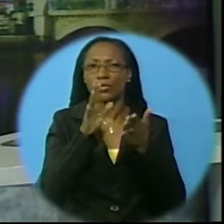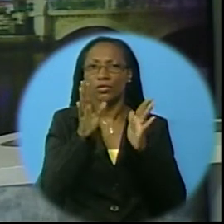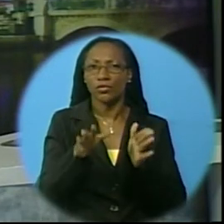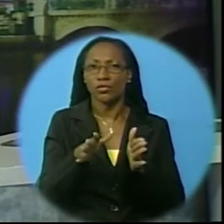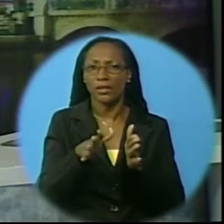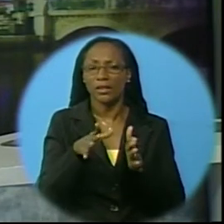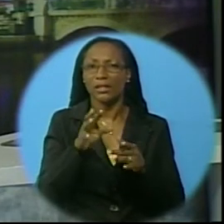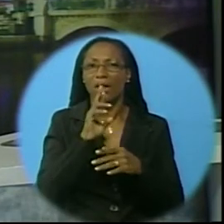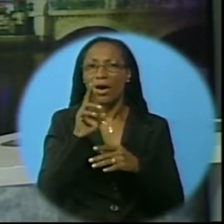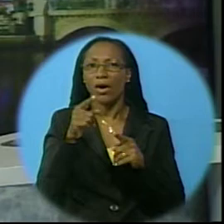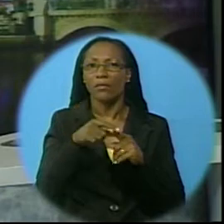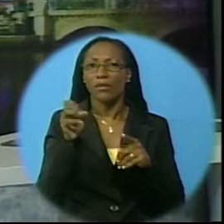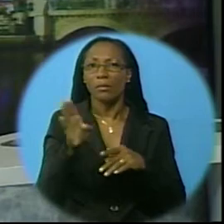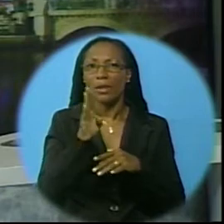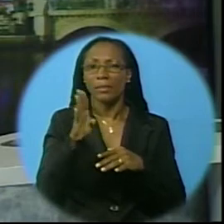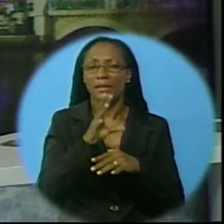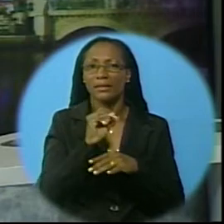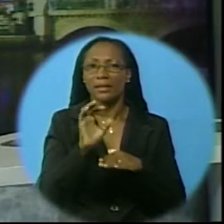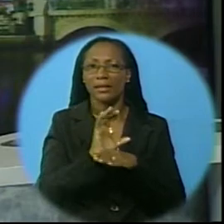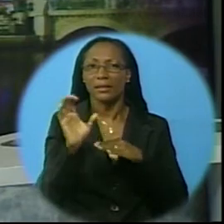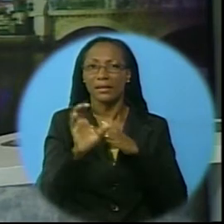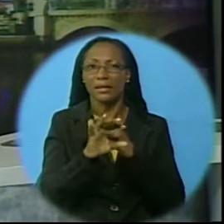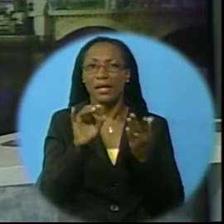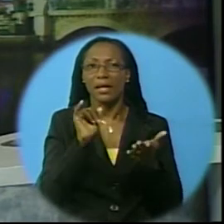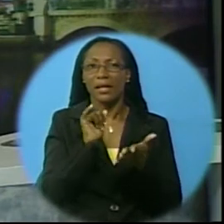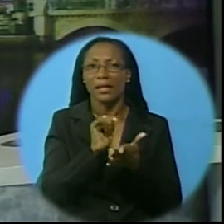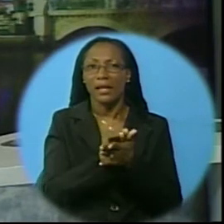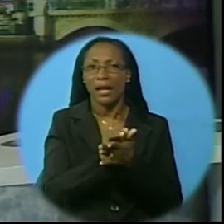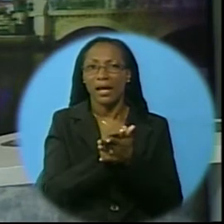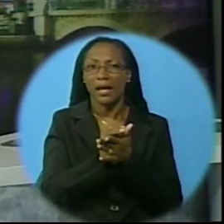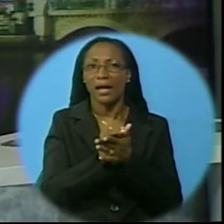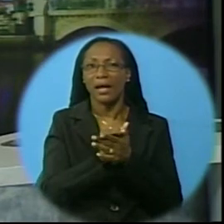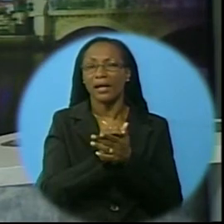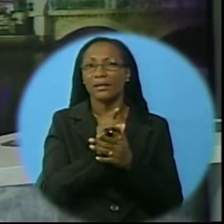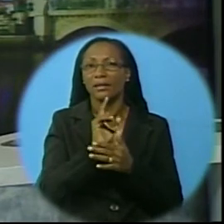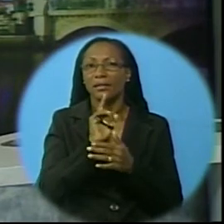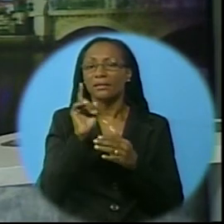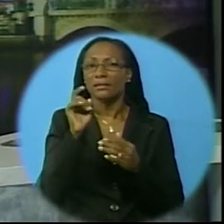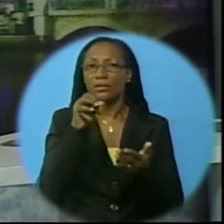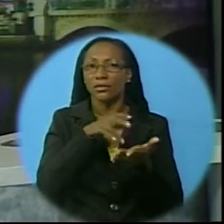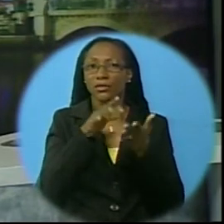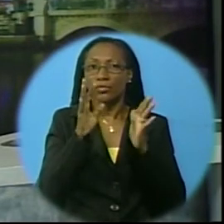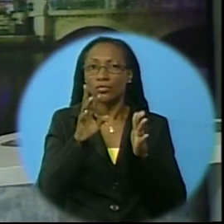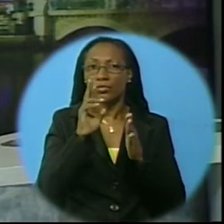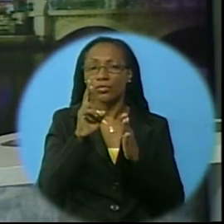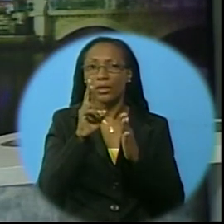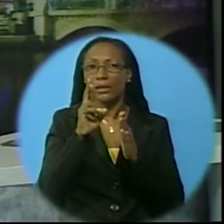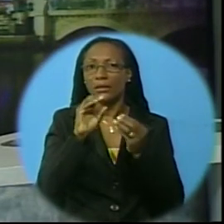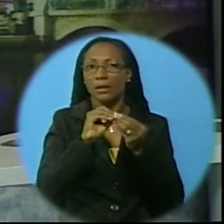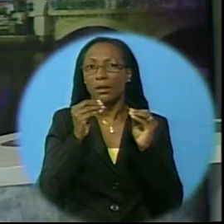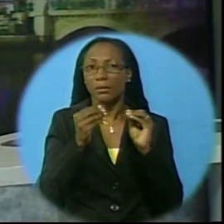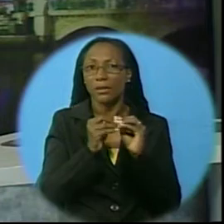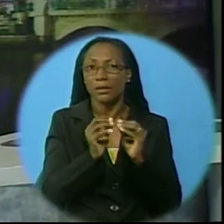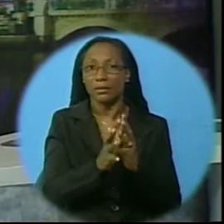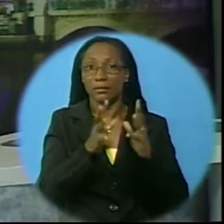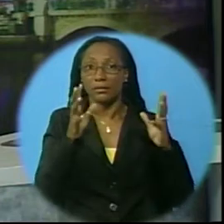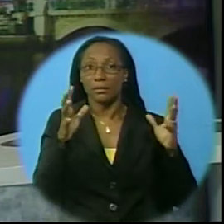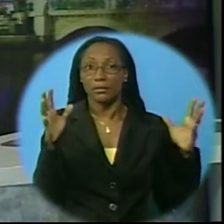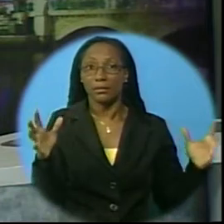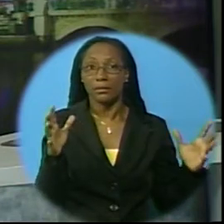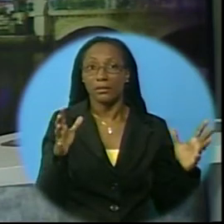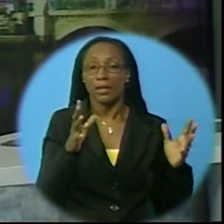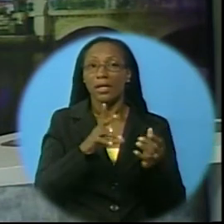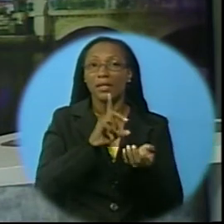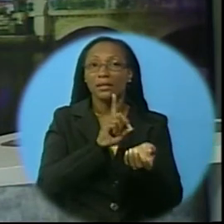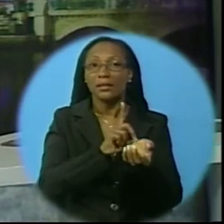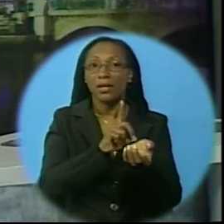from Barbados and the region. In fact, the student roll is expanding so rapidly that founder and chief executive officer Dr.